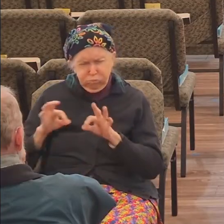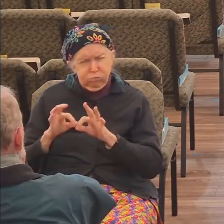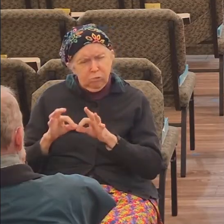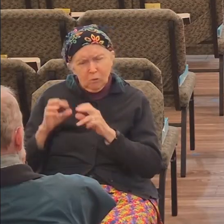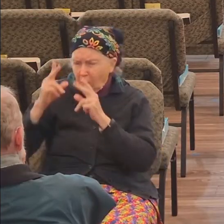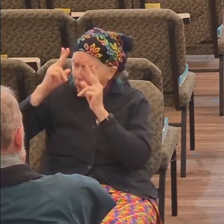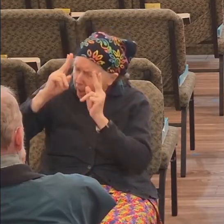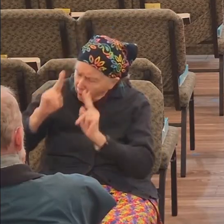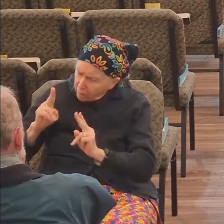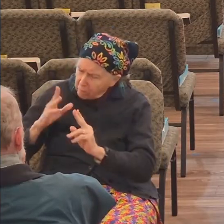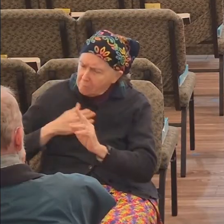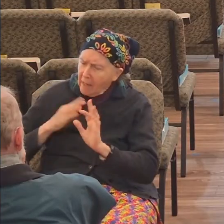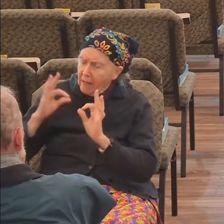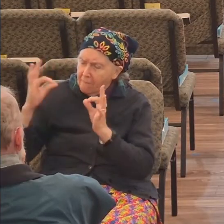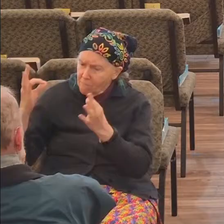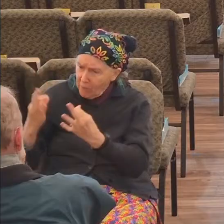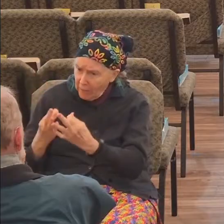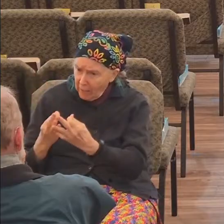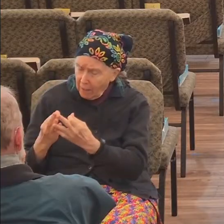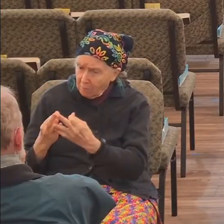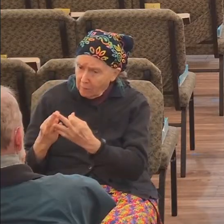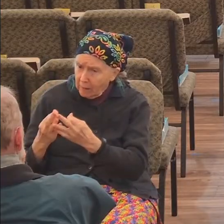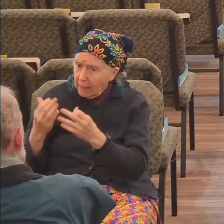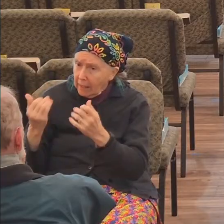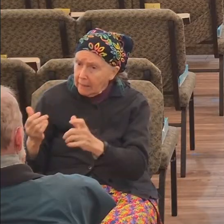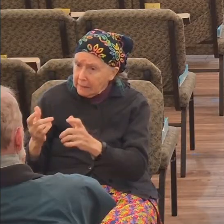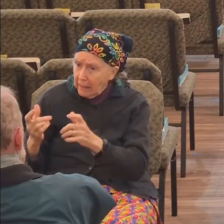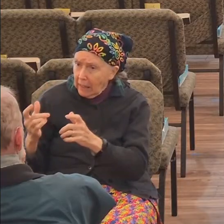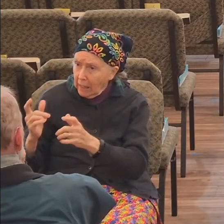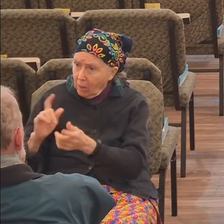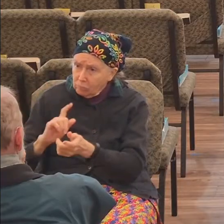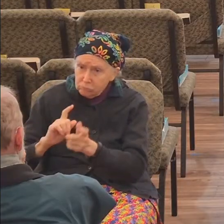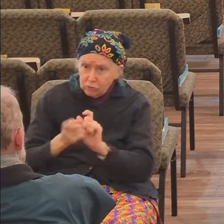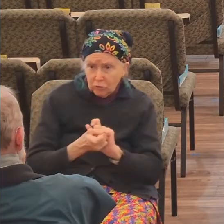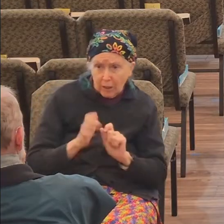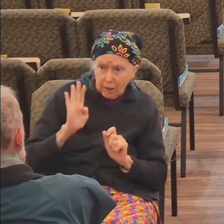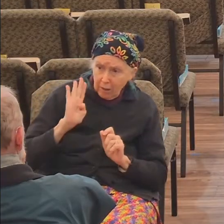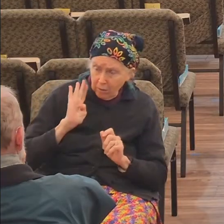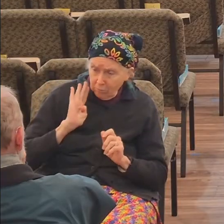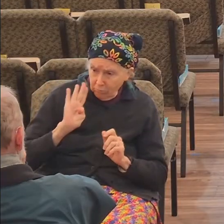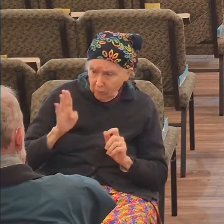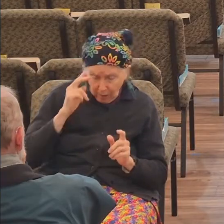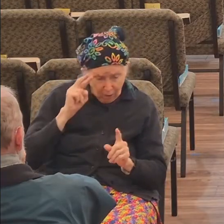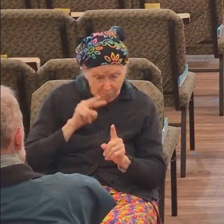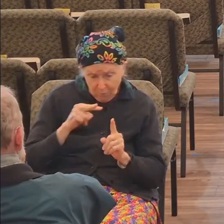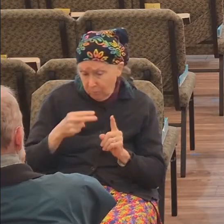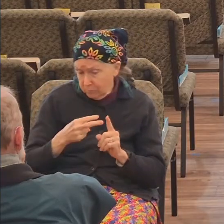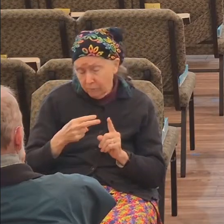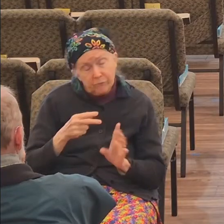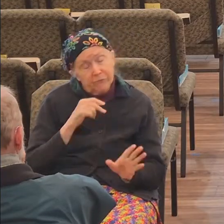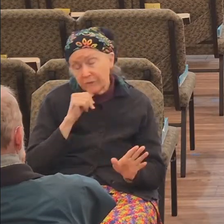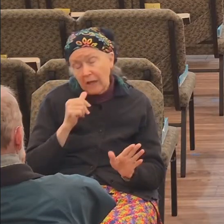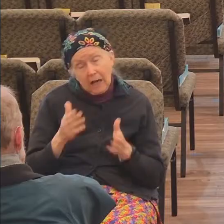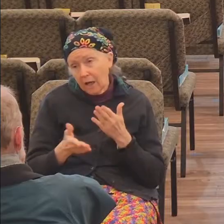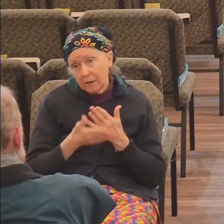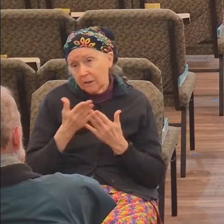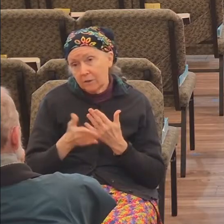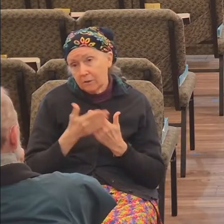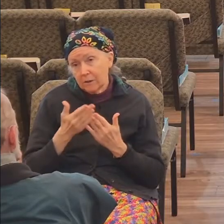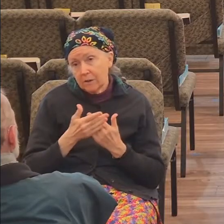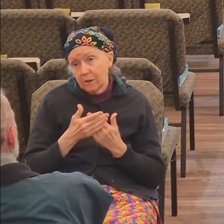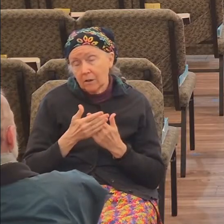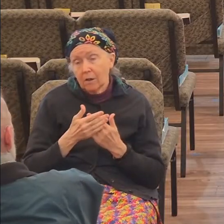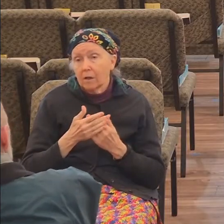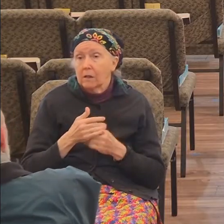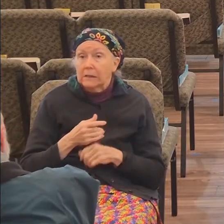identity, and reorienting that was not an easy thing, okay? Talk about a gut check. Counting